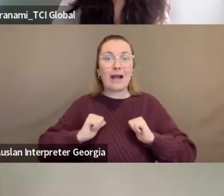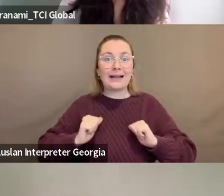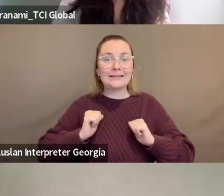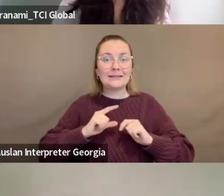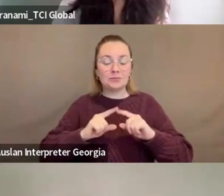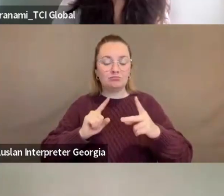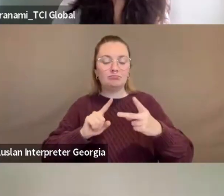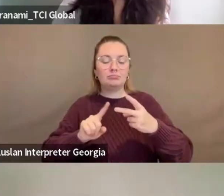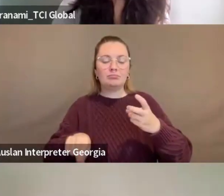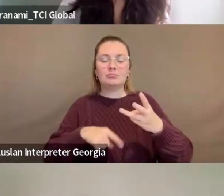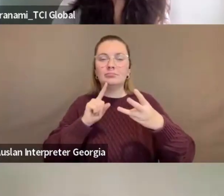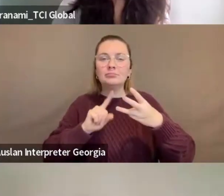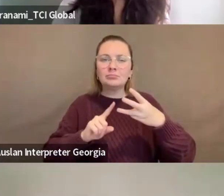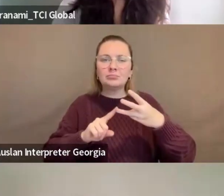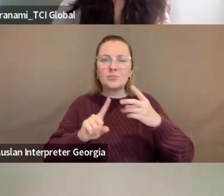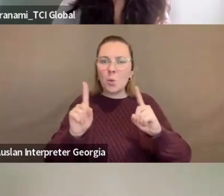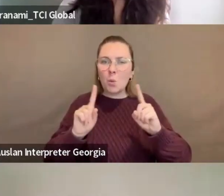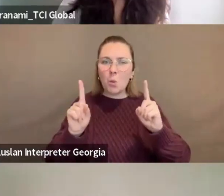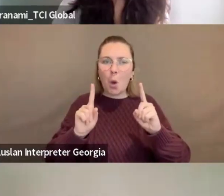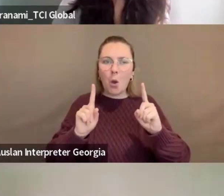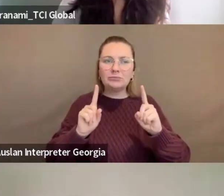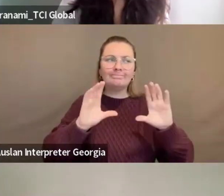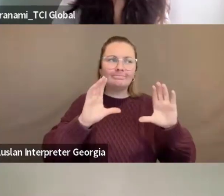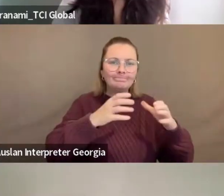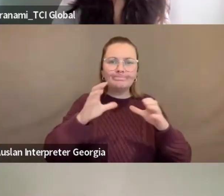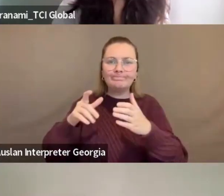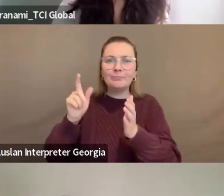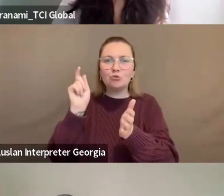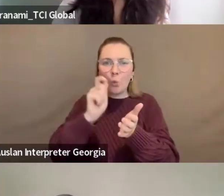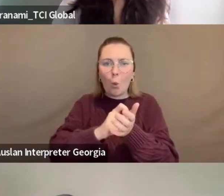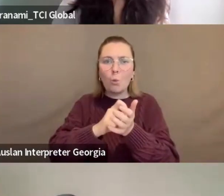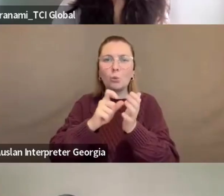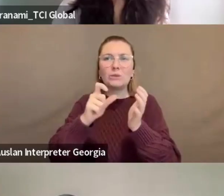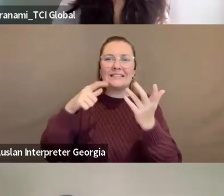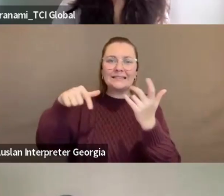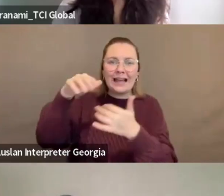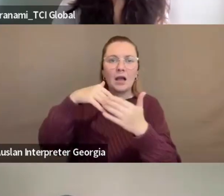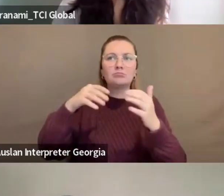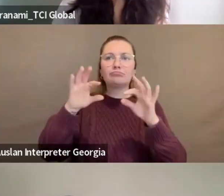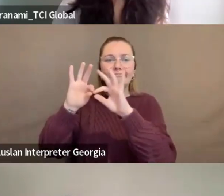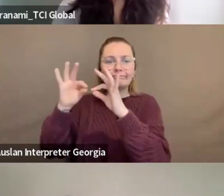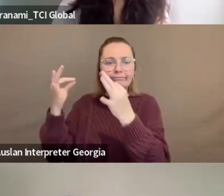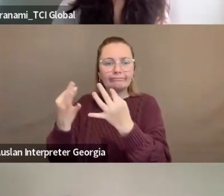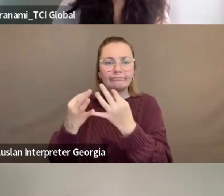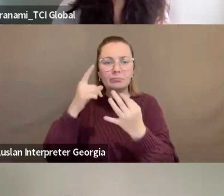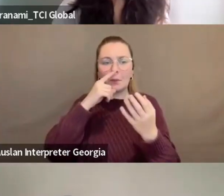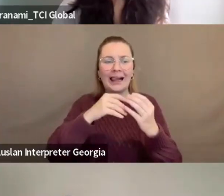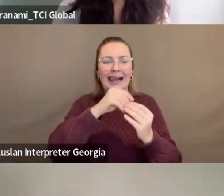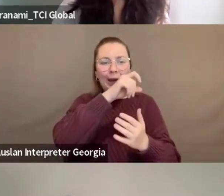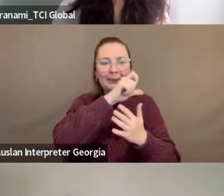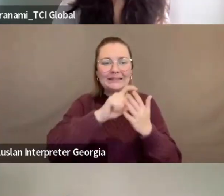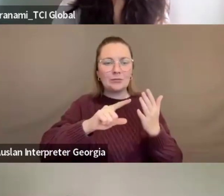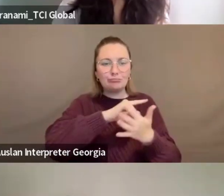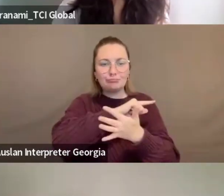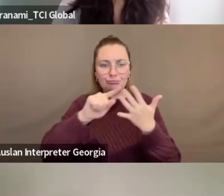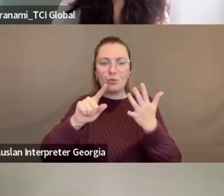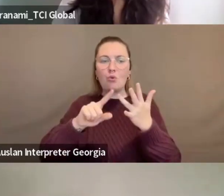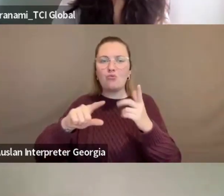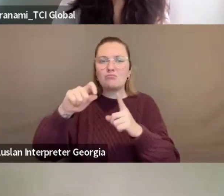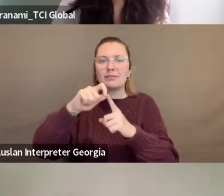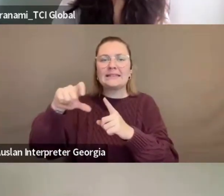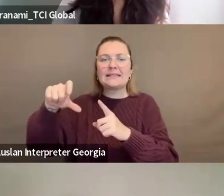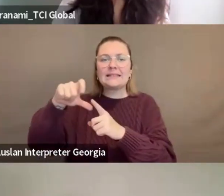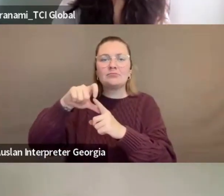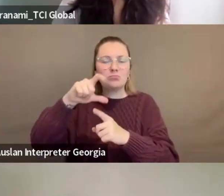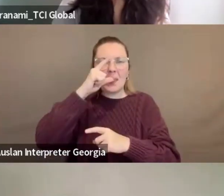third, what must states, donors, civil society, and organizations of peoples with disability, OPDs,